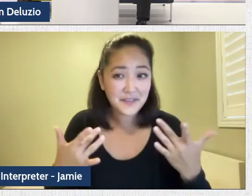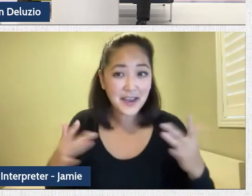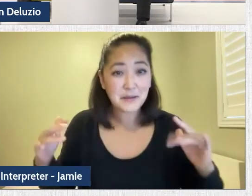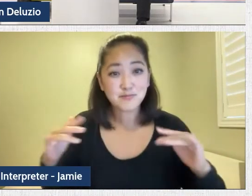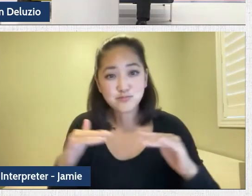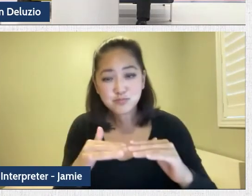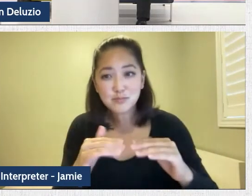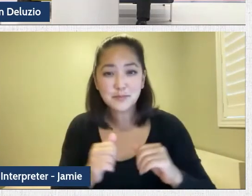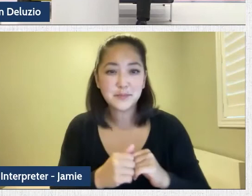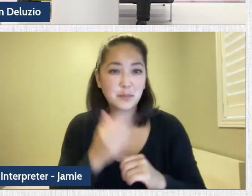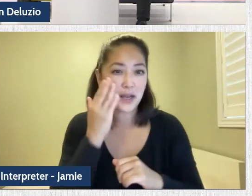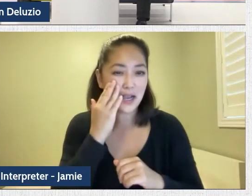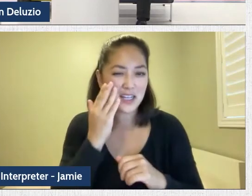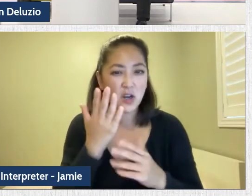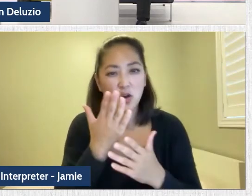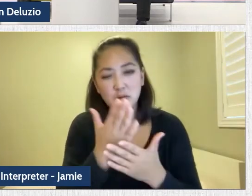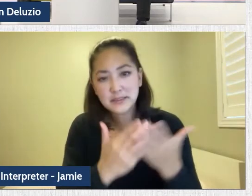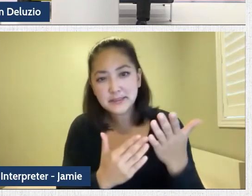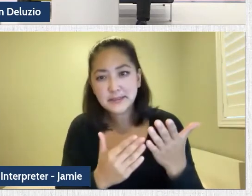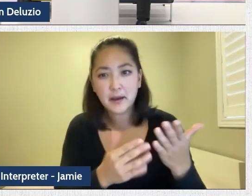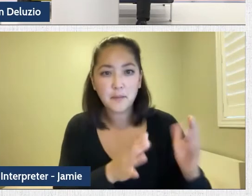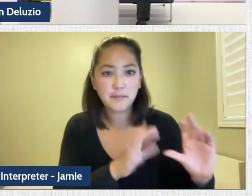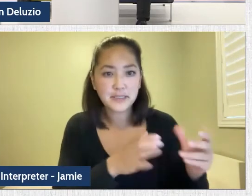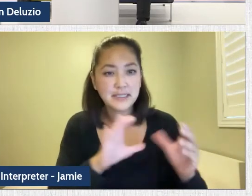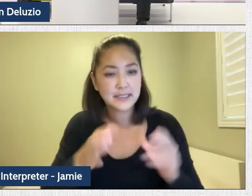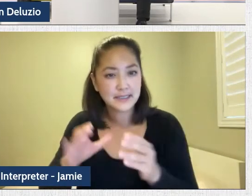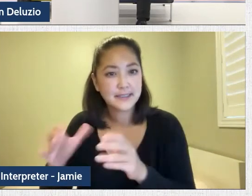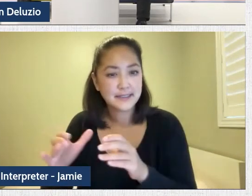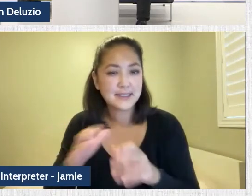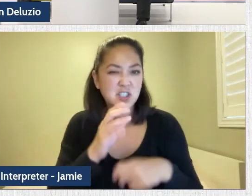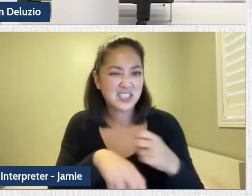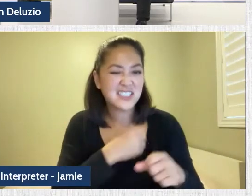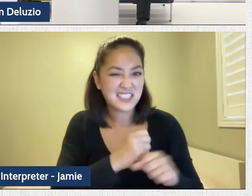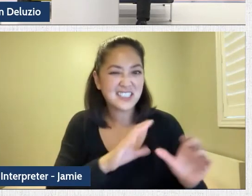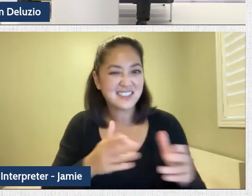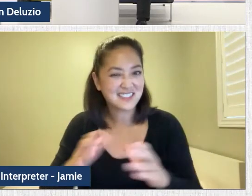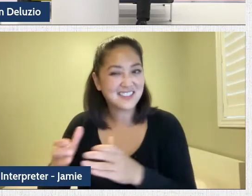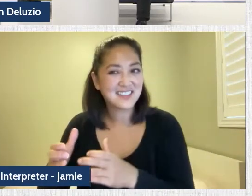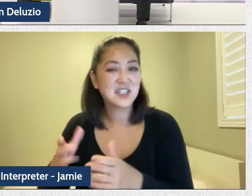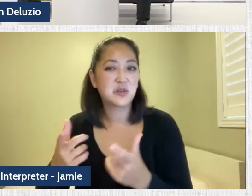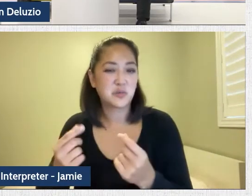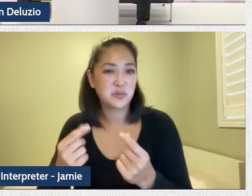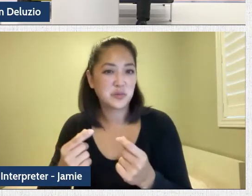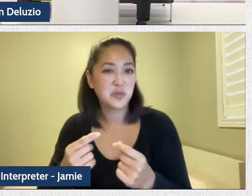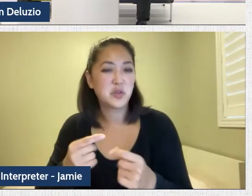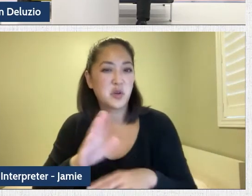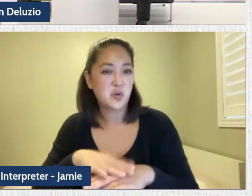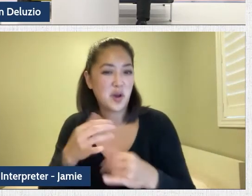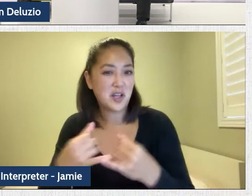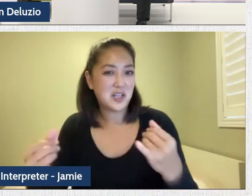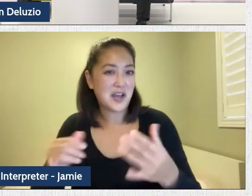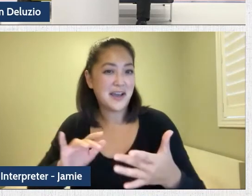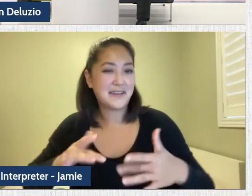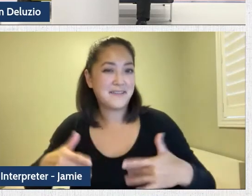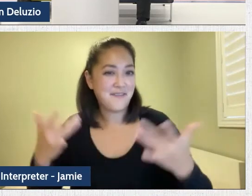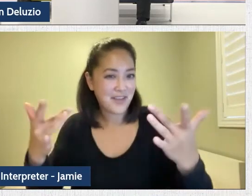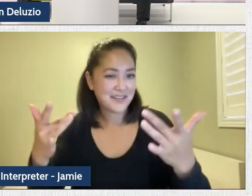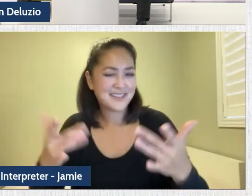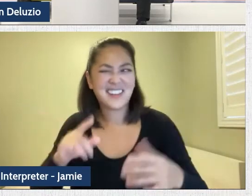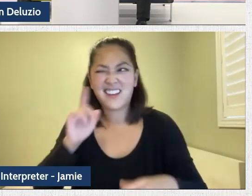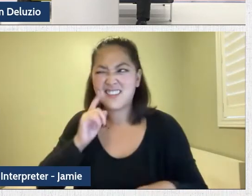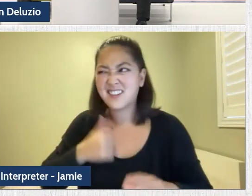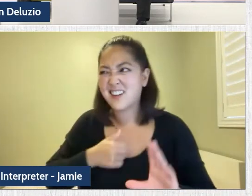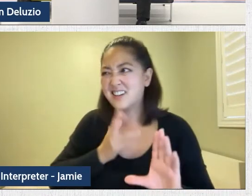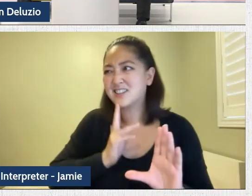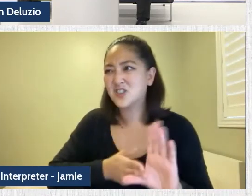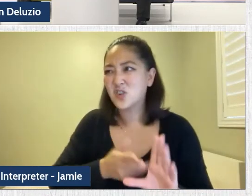could do. I know a number of classes are getting together in online events later this evening. I think I'm visiting about